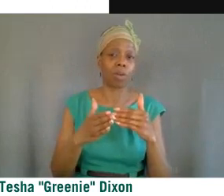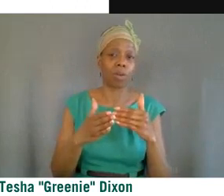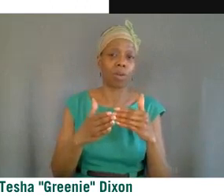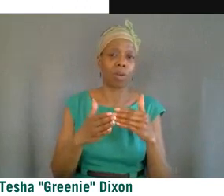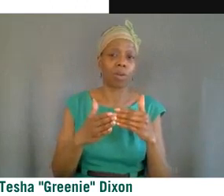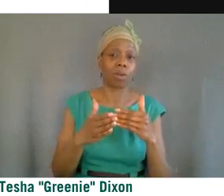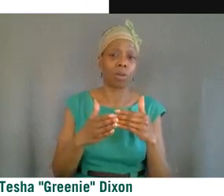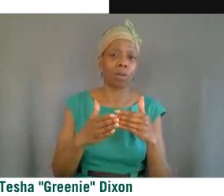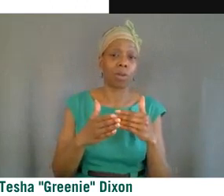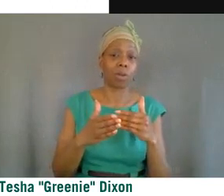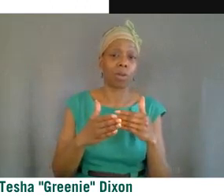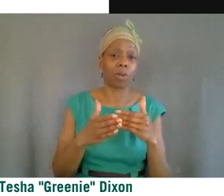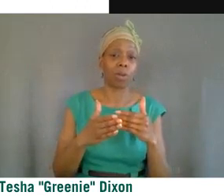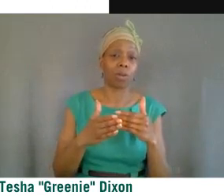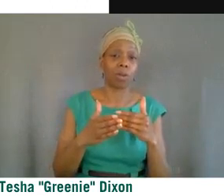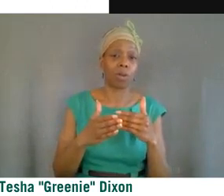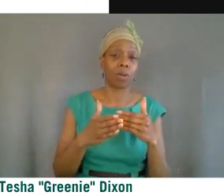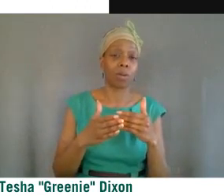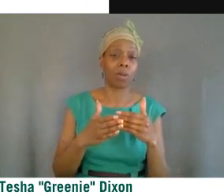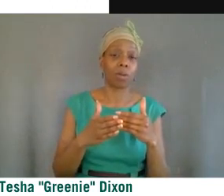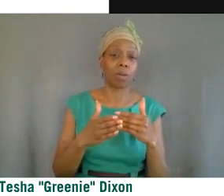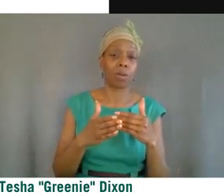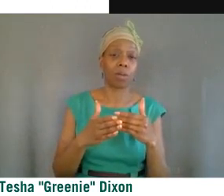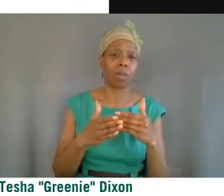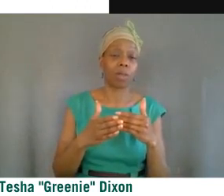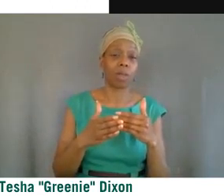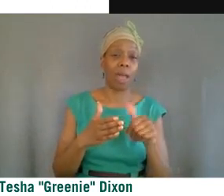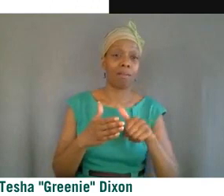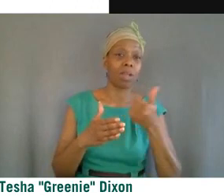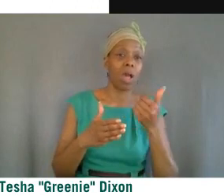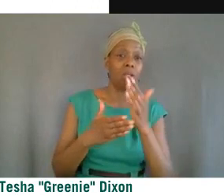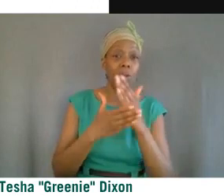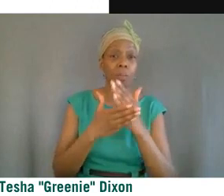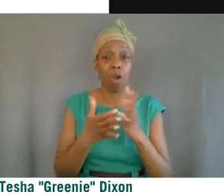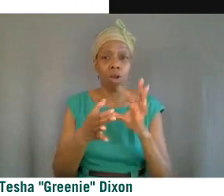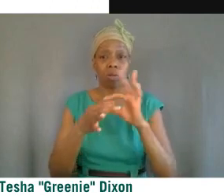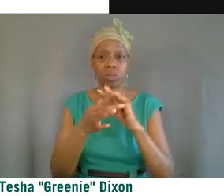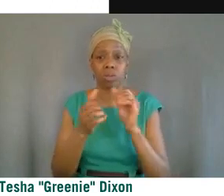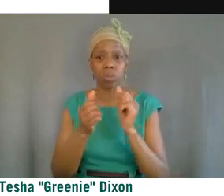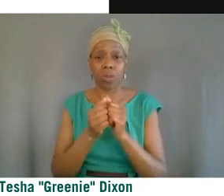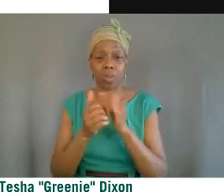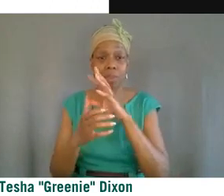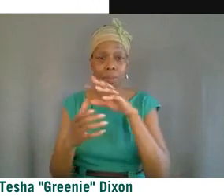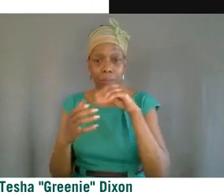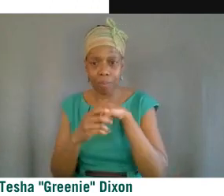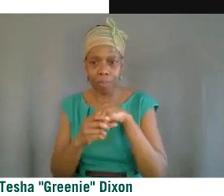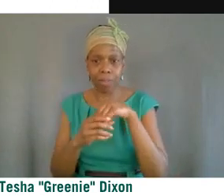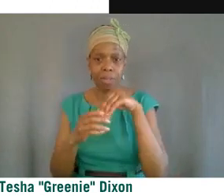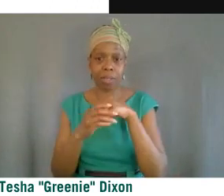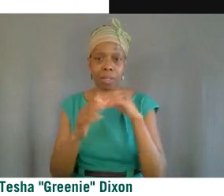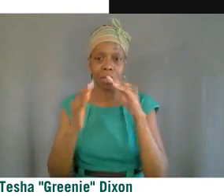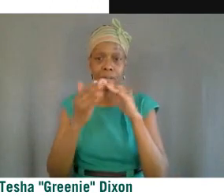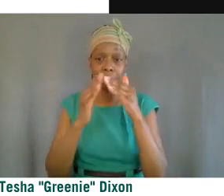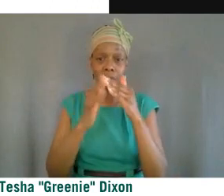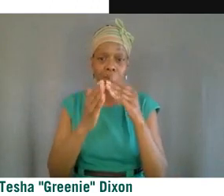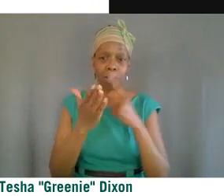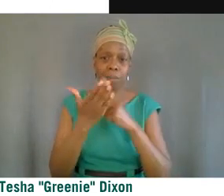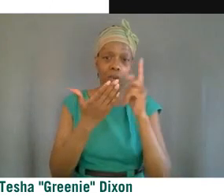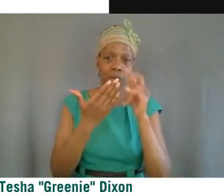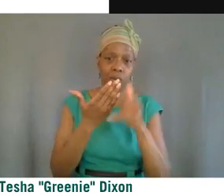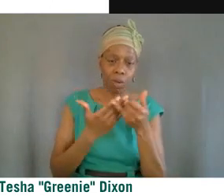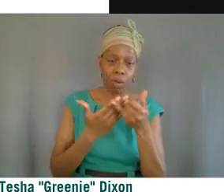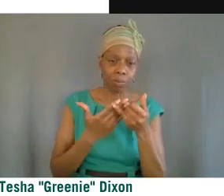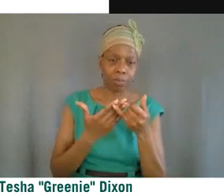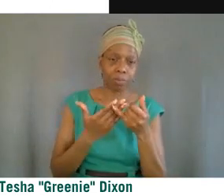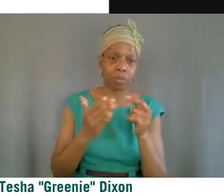social piece associated with participating in a community program. And there are all sorts